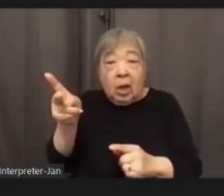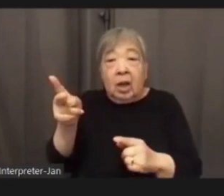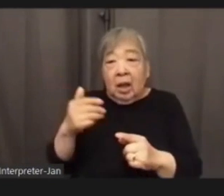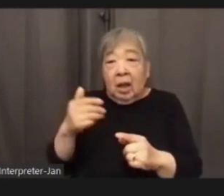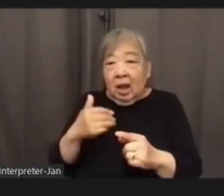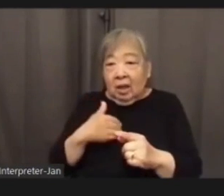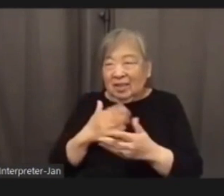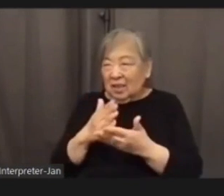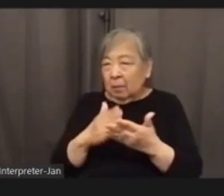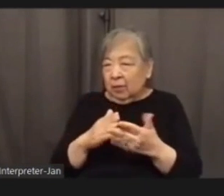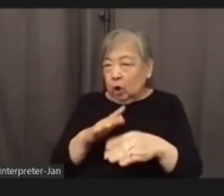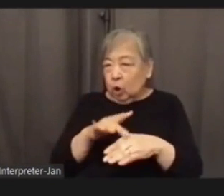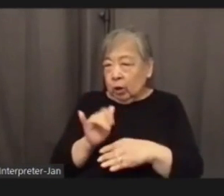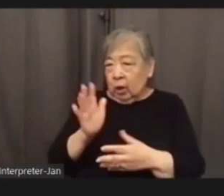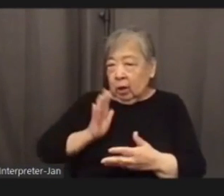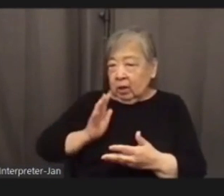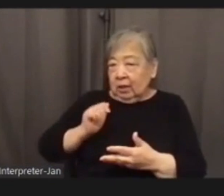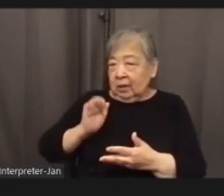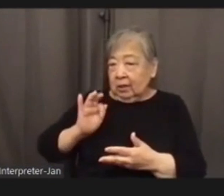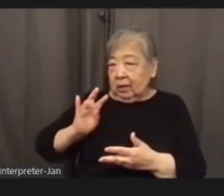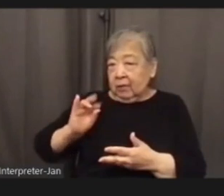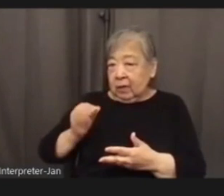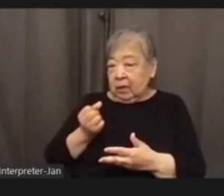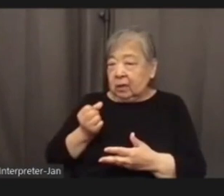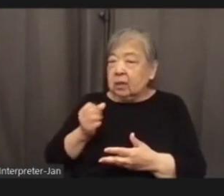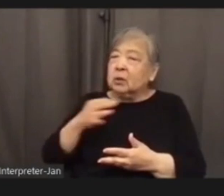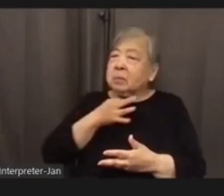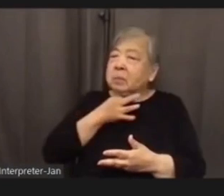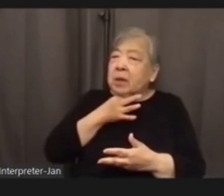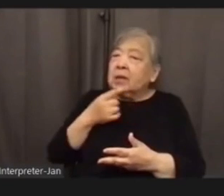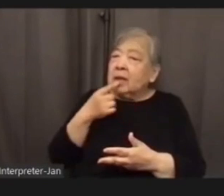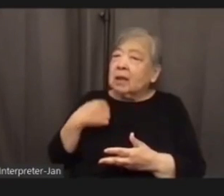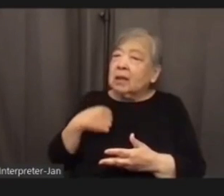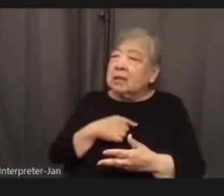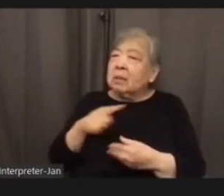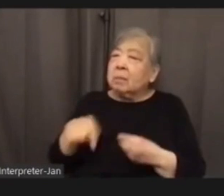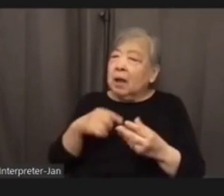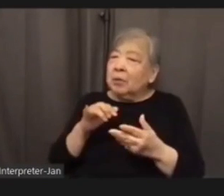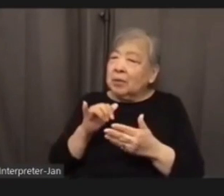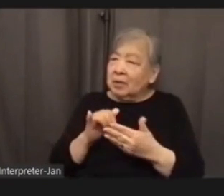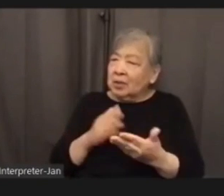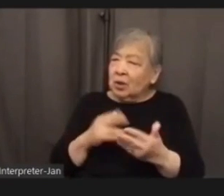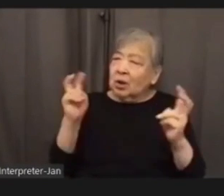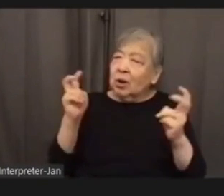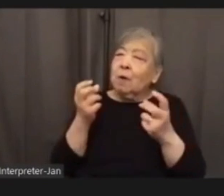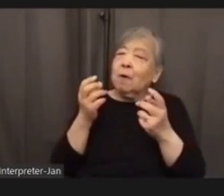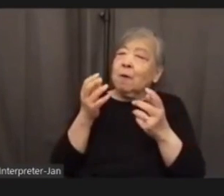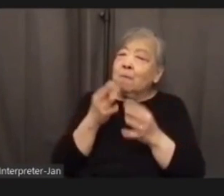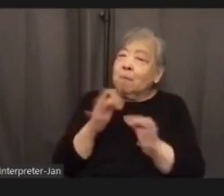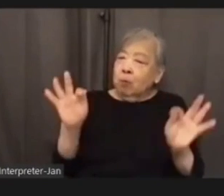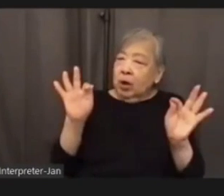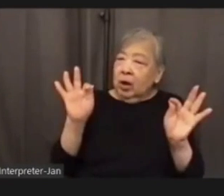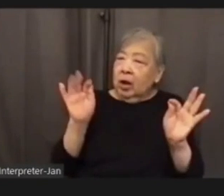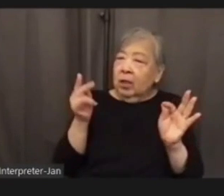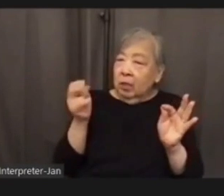lot of your earlier work. So very, very quickly, tell us about the song Free the Land, which we're about to hear. Okay. Yeah. So this